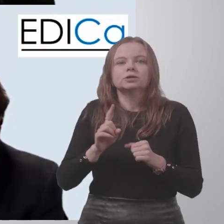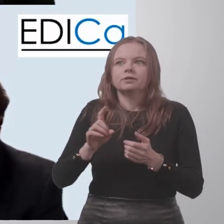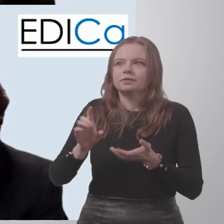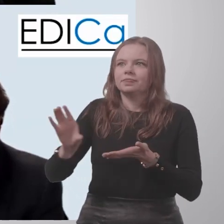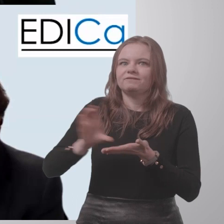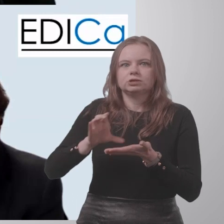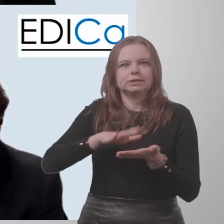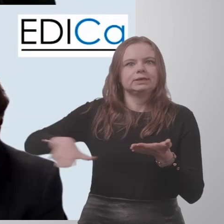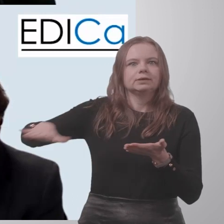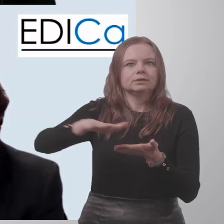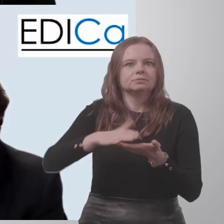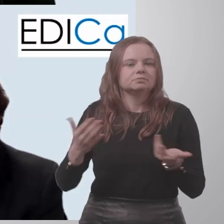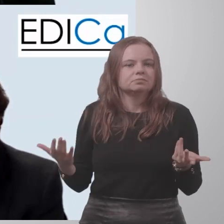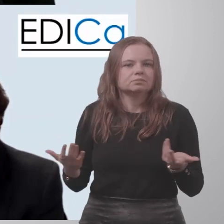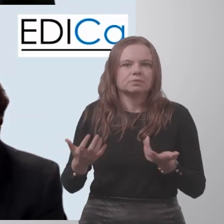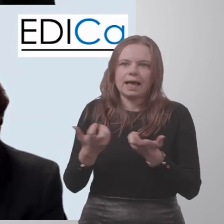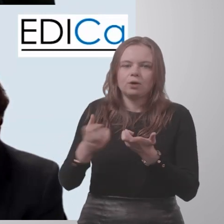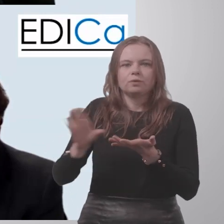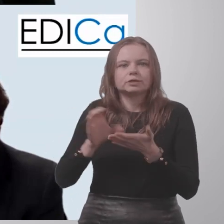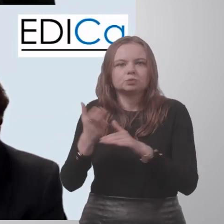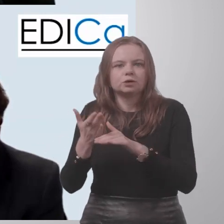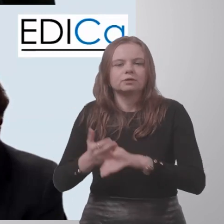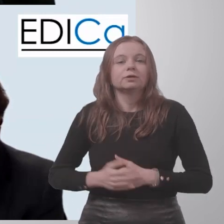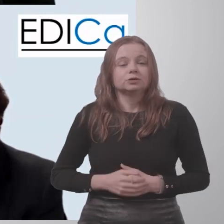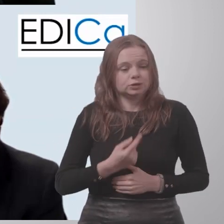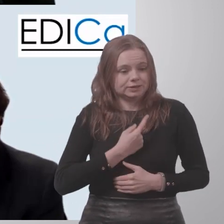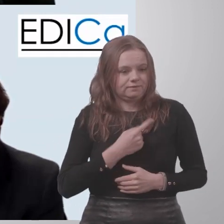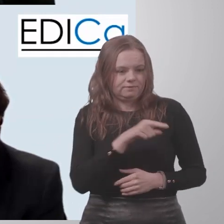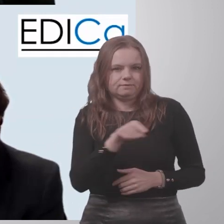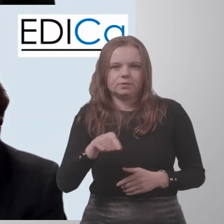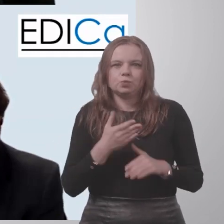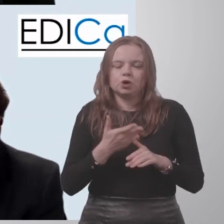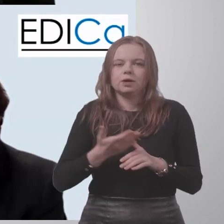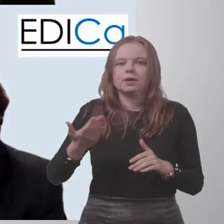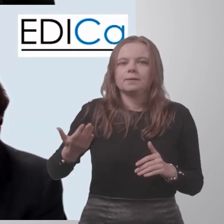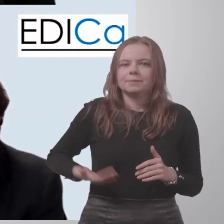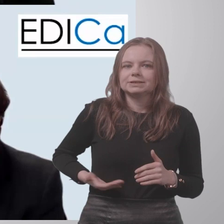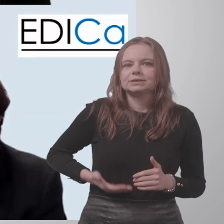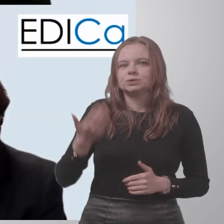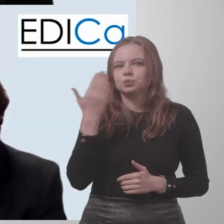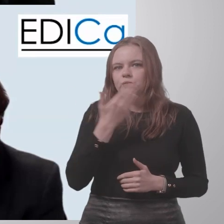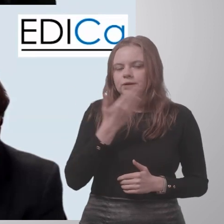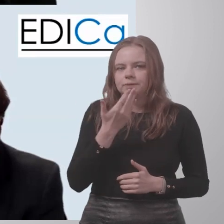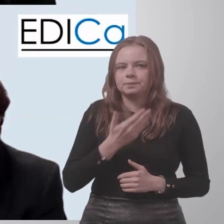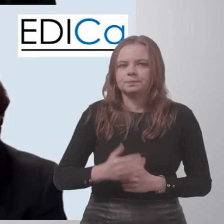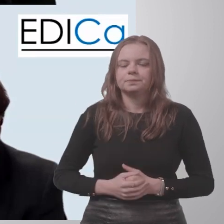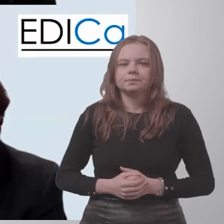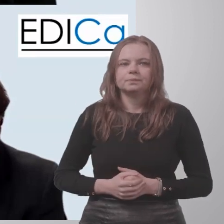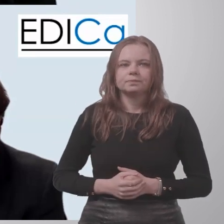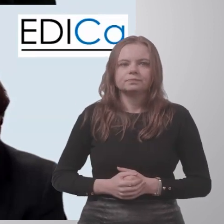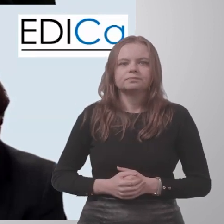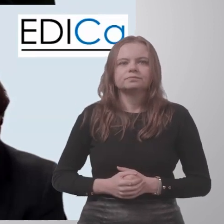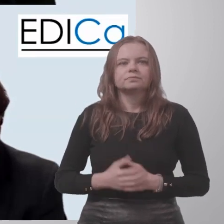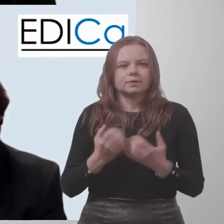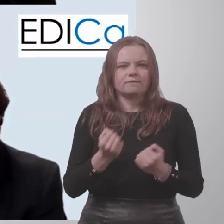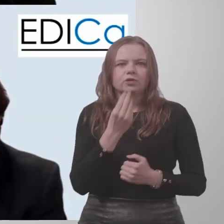And so our subject, James and Kate and myself, all work in business school settings. And of the 34 units of